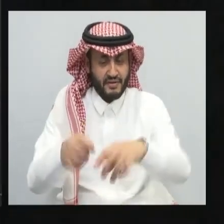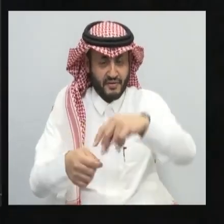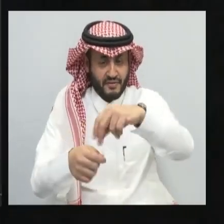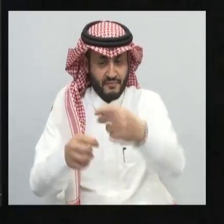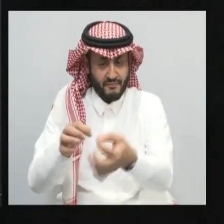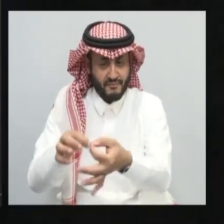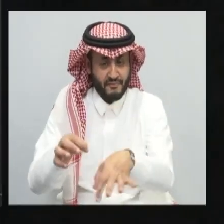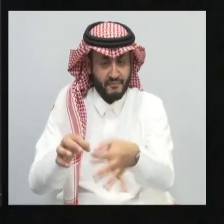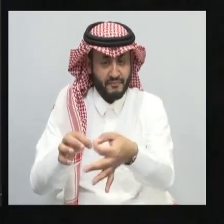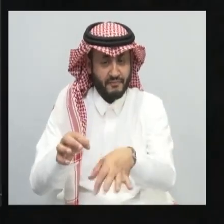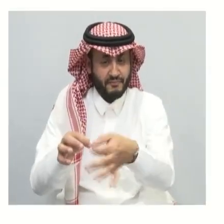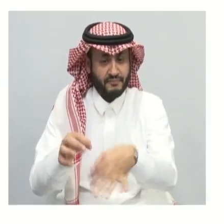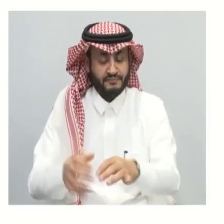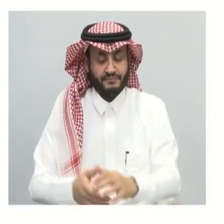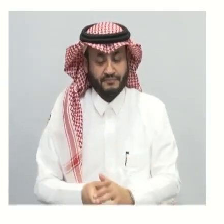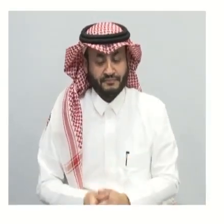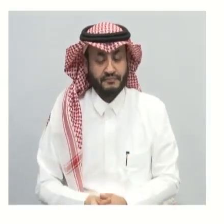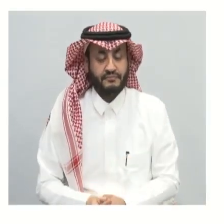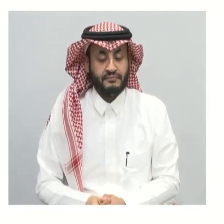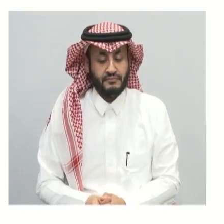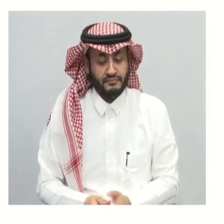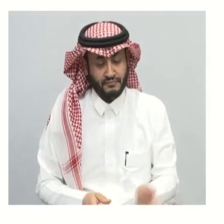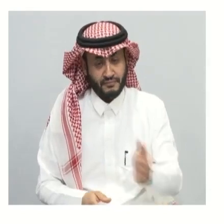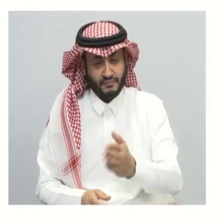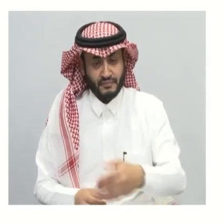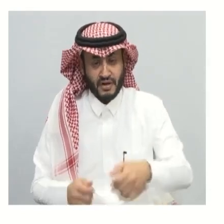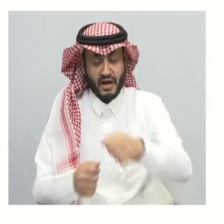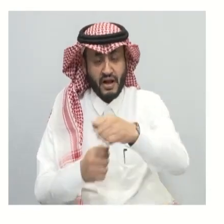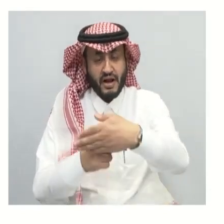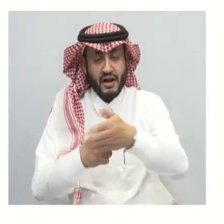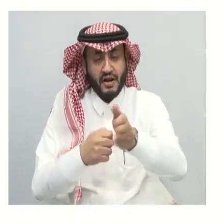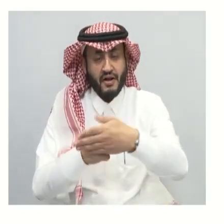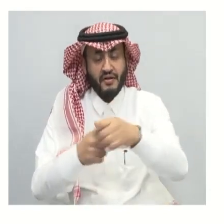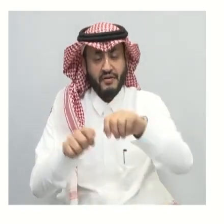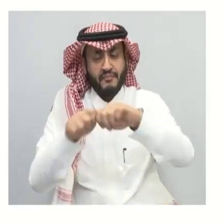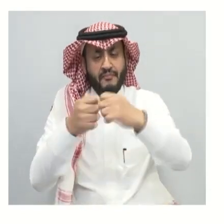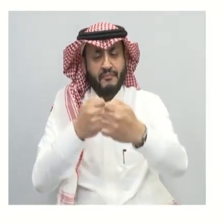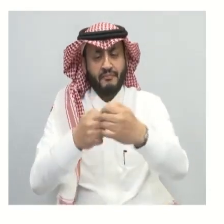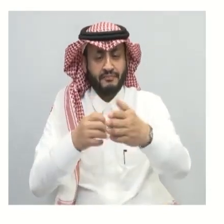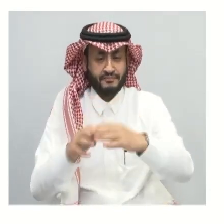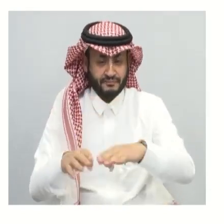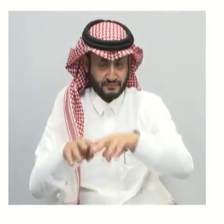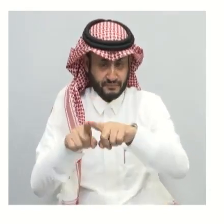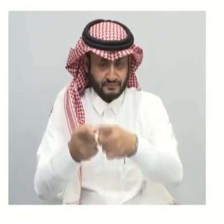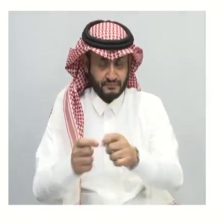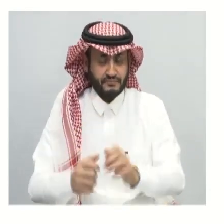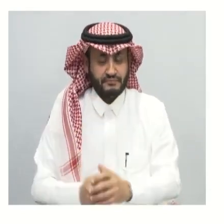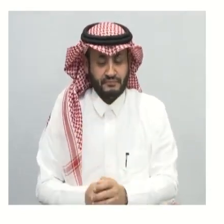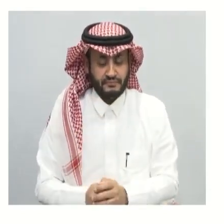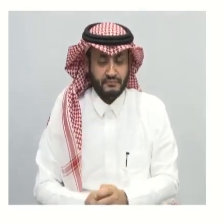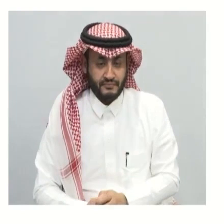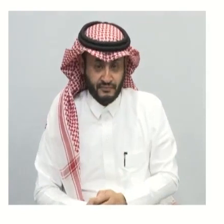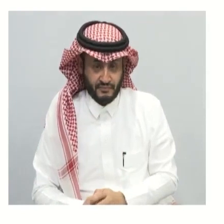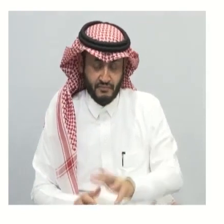drips, tap. Also, we're having a broken wind pane. Maybe the window pane